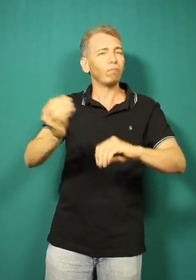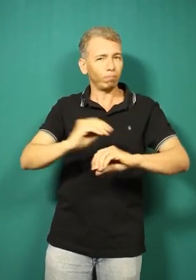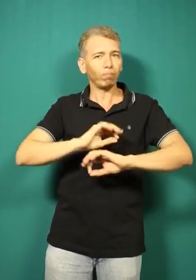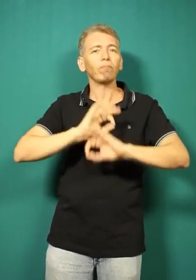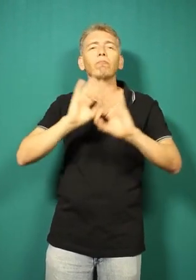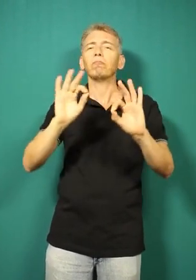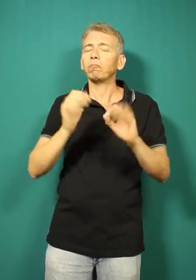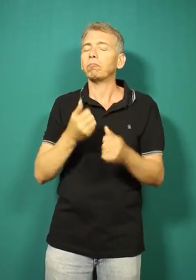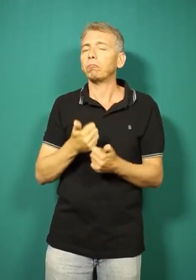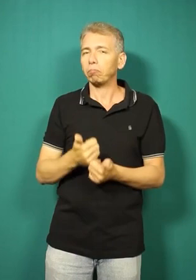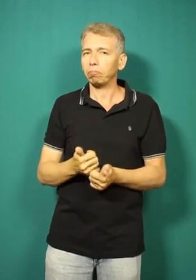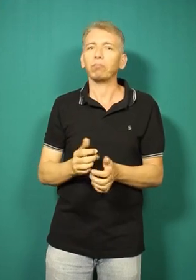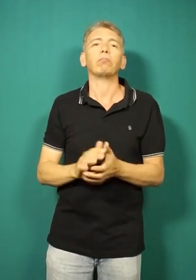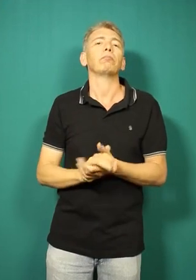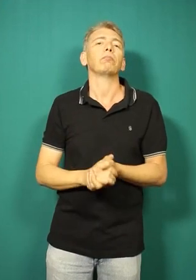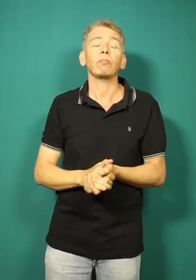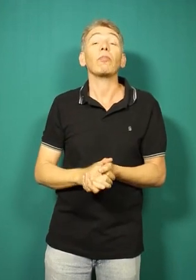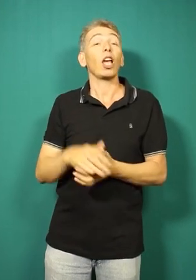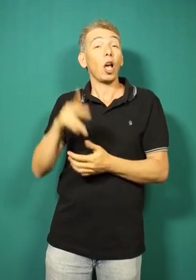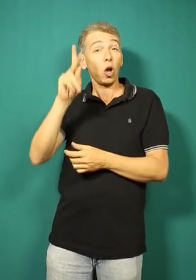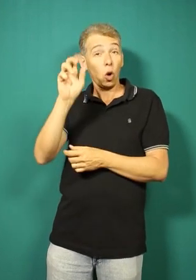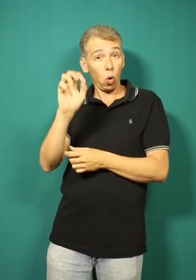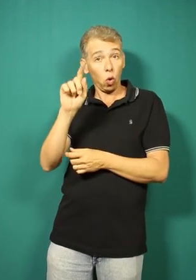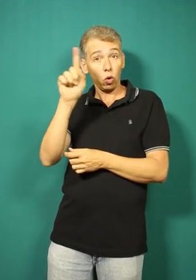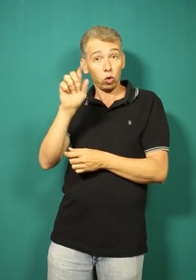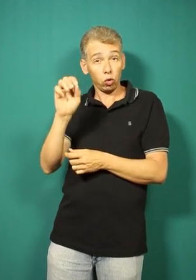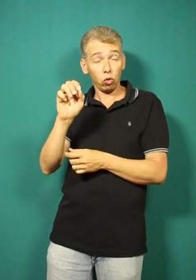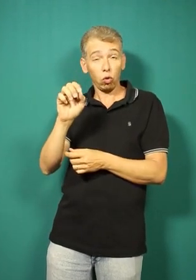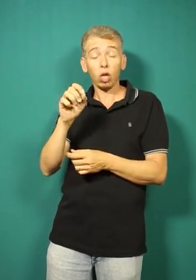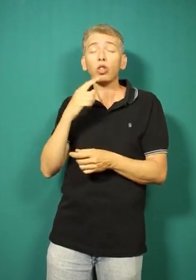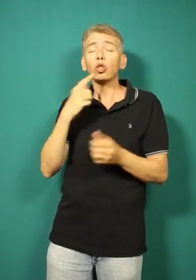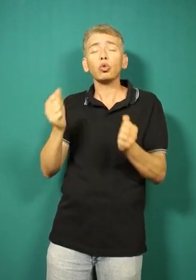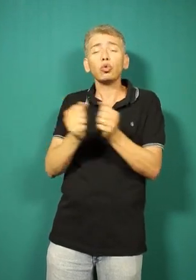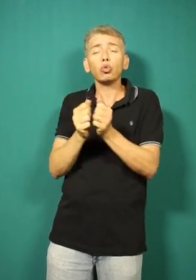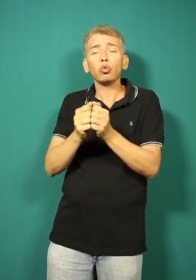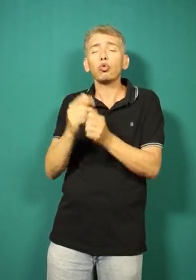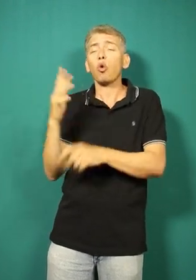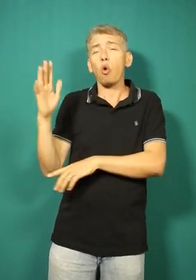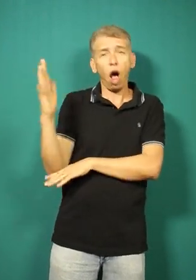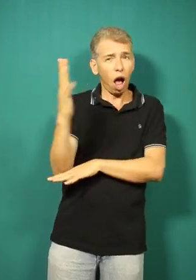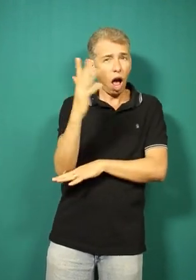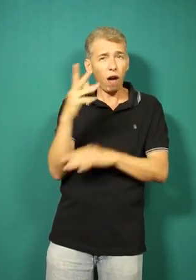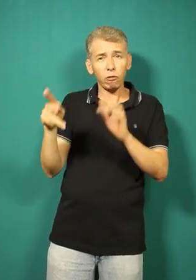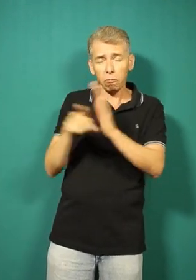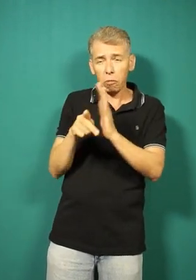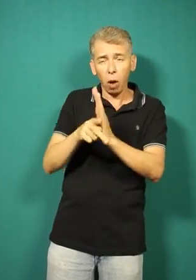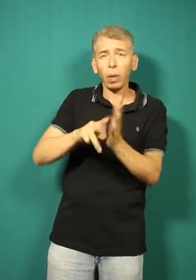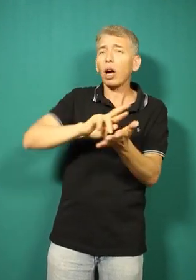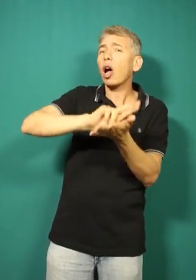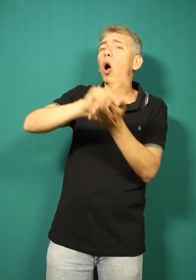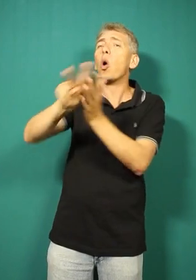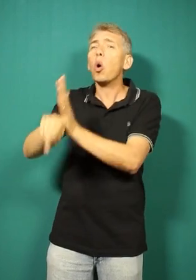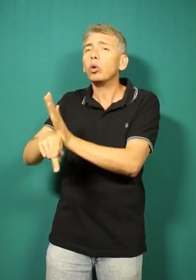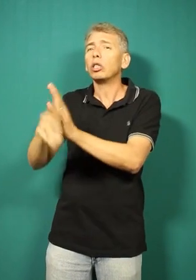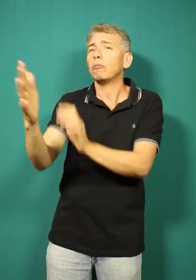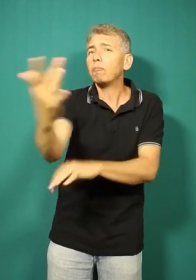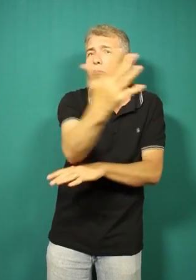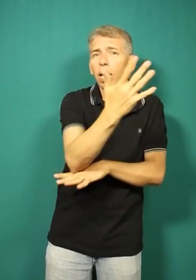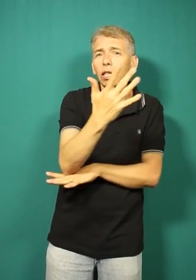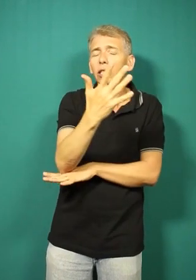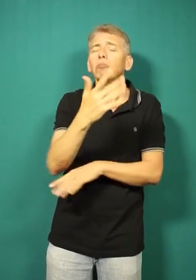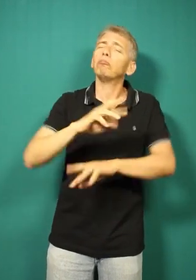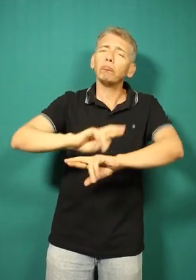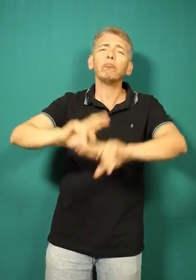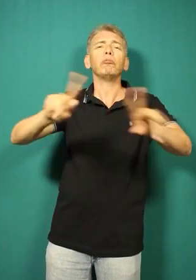Vixtremia sikociana. Kozo is a mulberry family shrub, while Mitsumata and gumpi are Daphne family